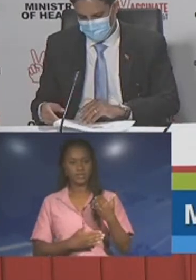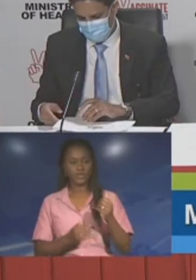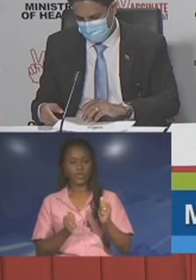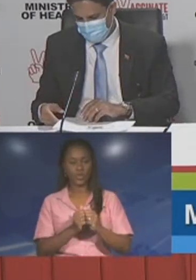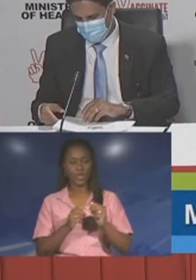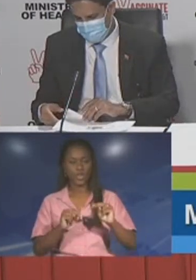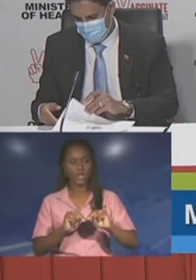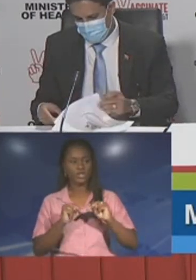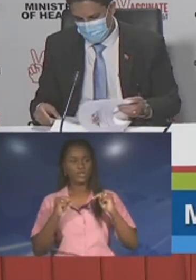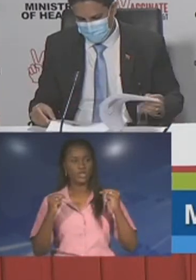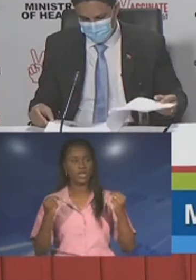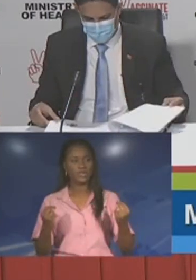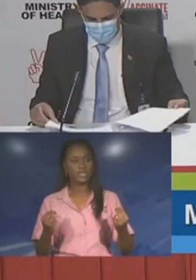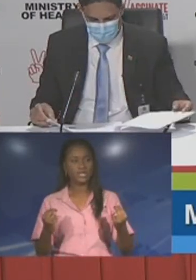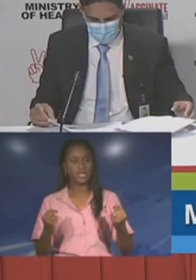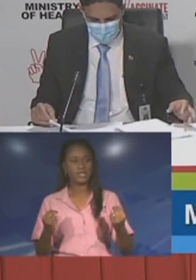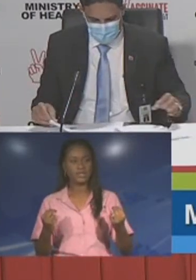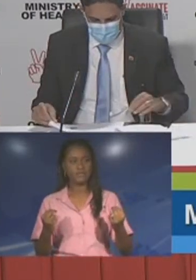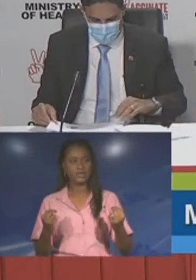Newsday.